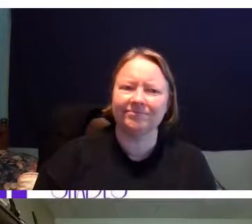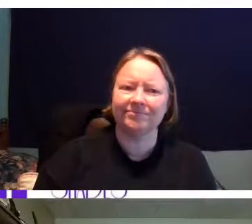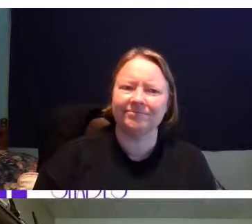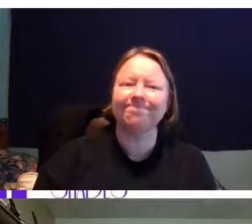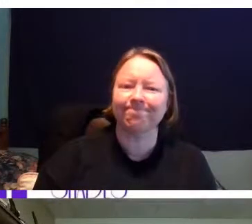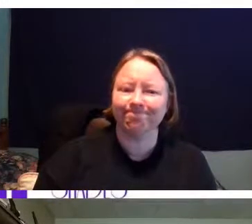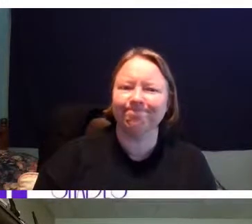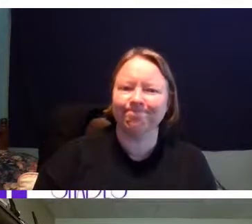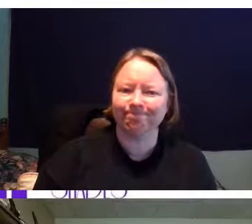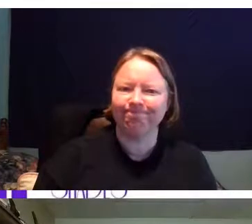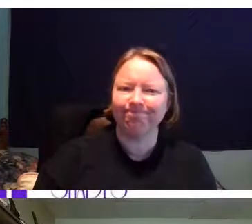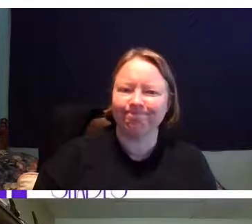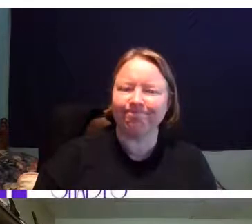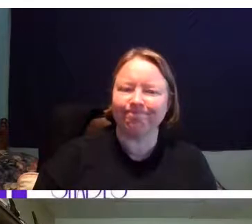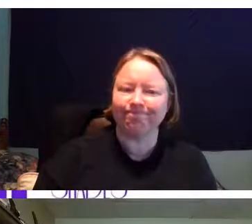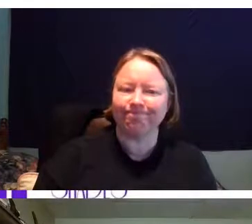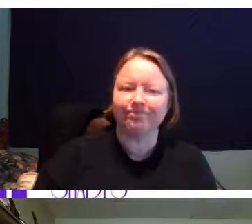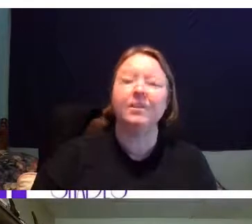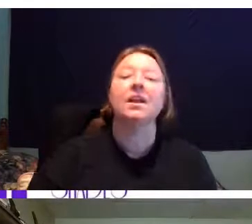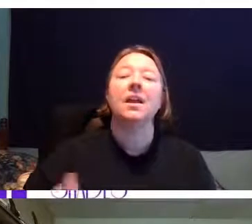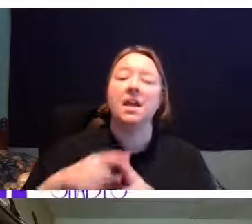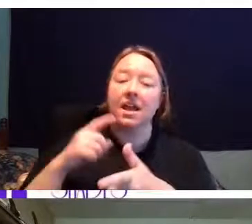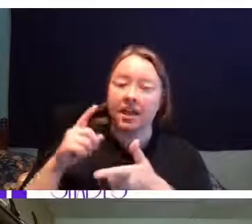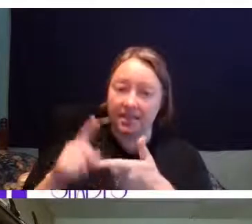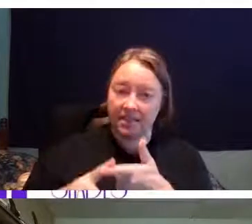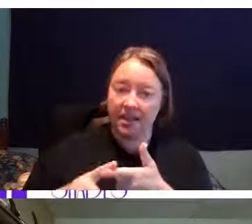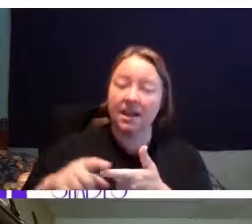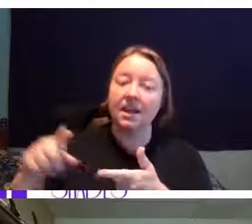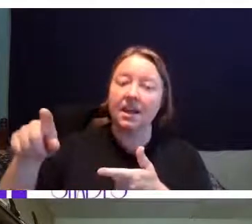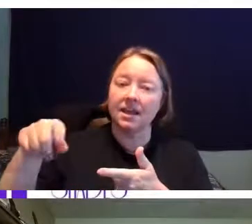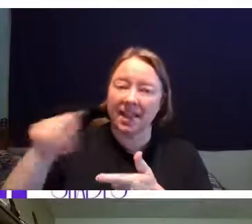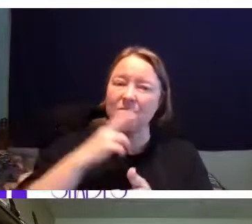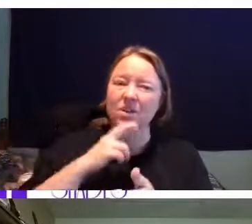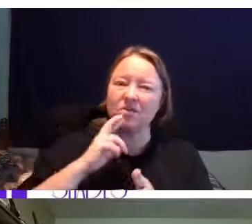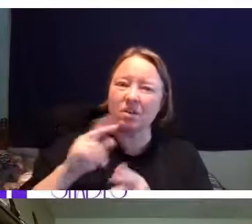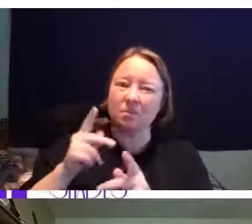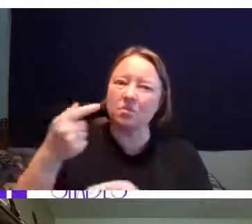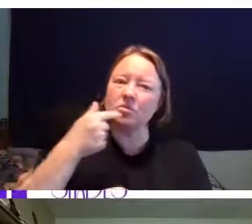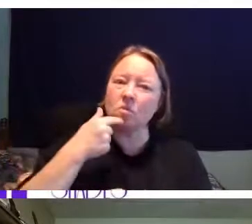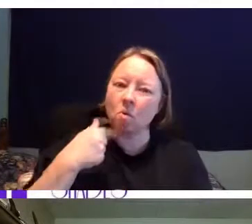yeah. So then they told us, as we